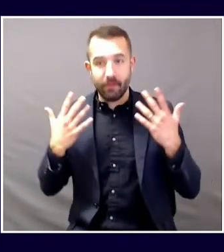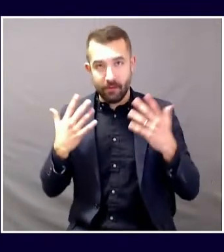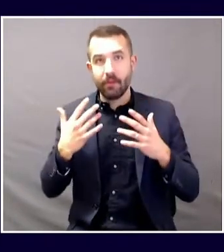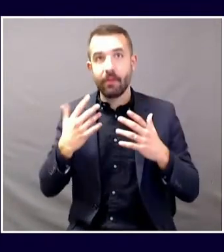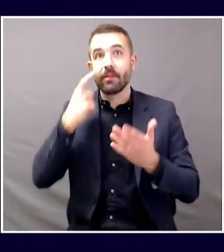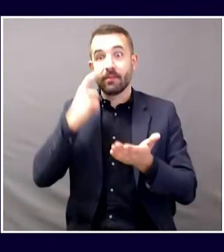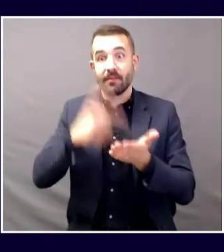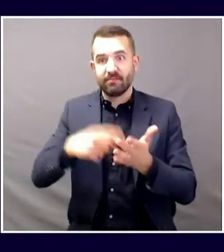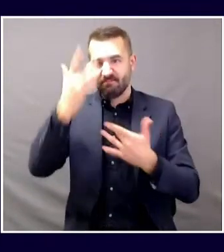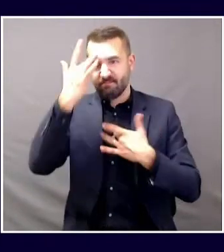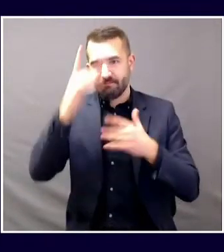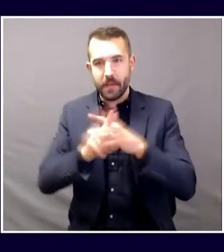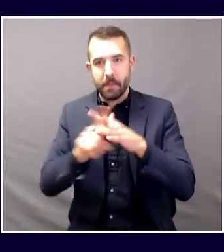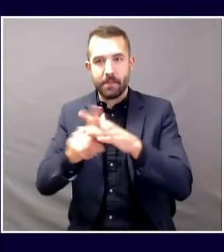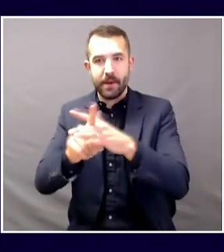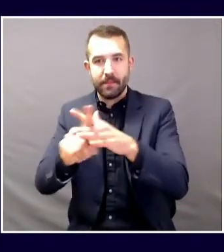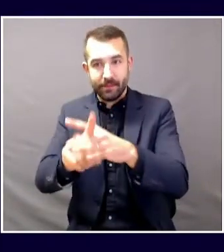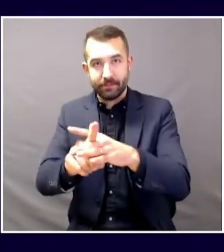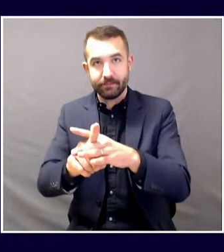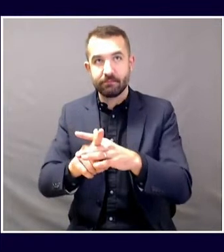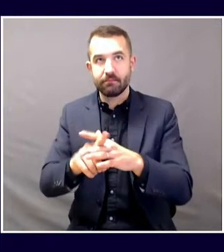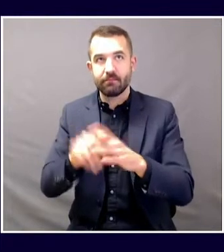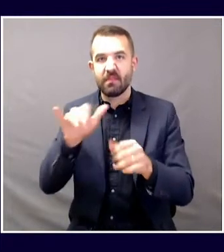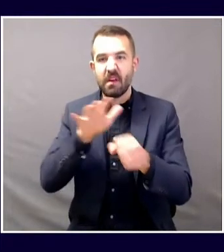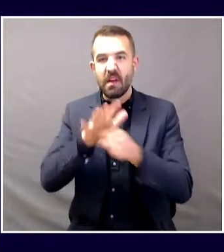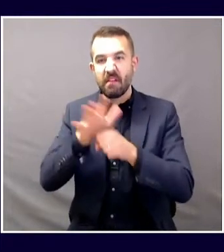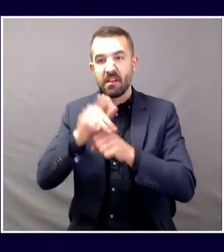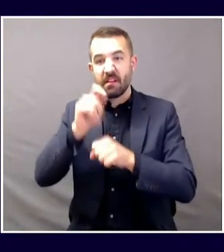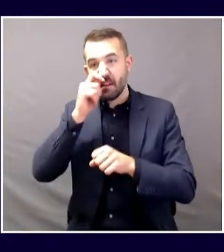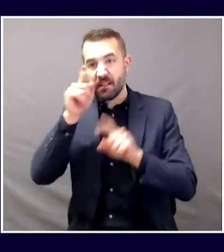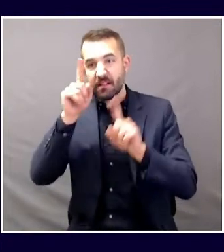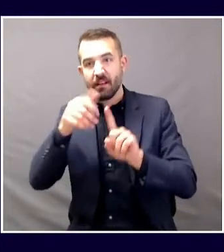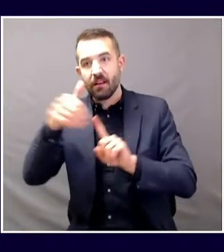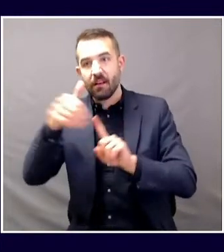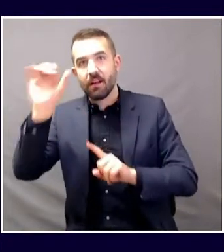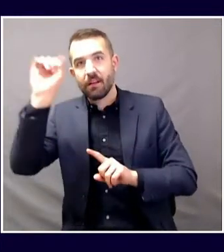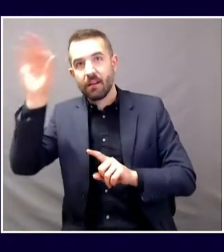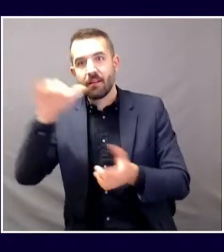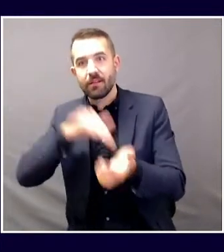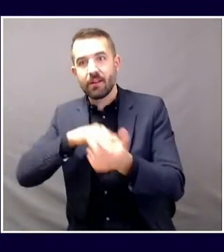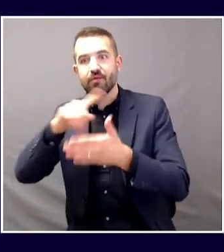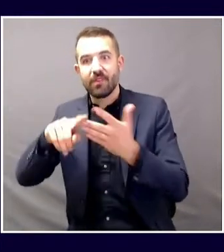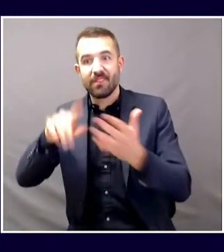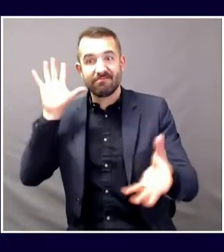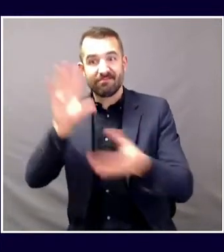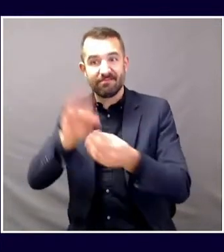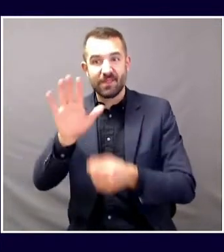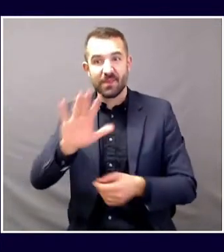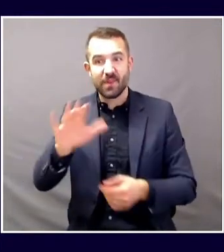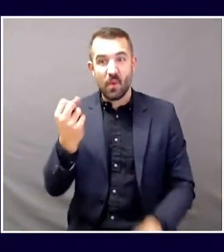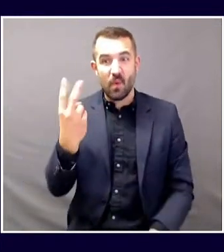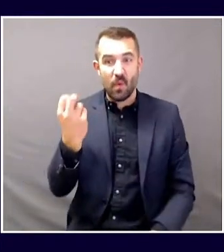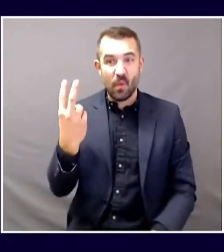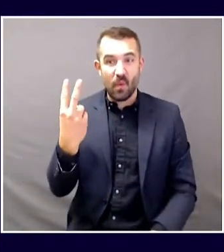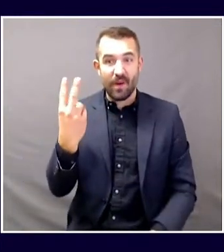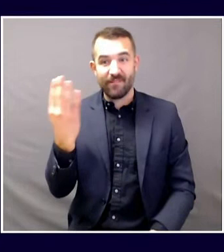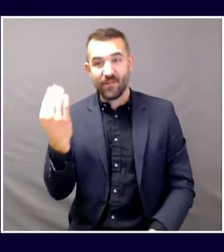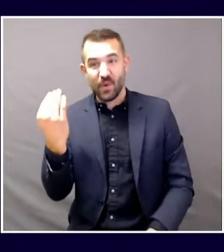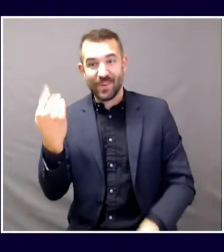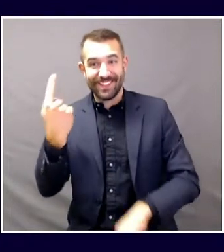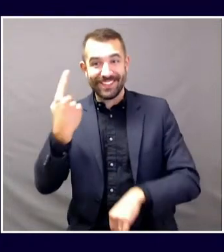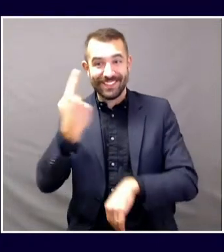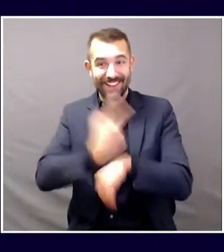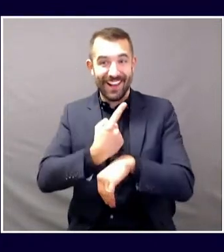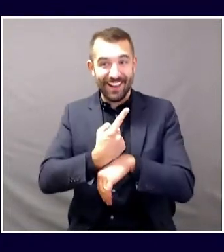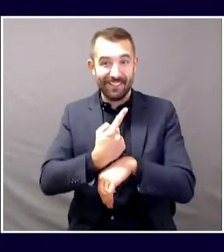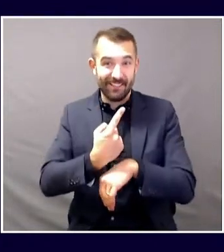severity, gets tested, goes to their doctor, gets the results, all in, it could be 12 to 14 days. And again, that's not just